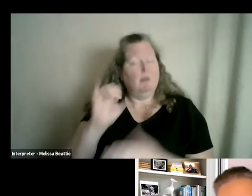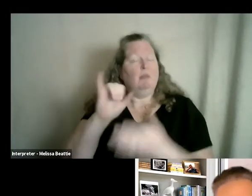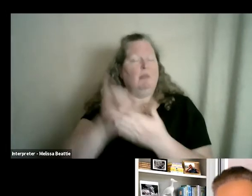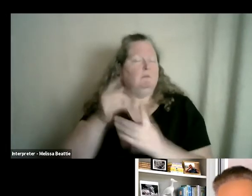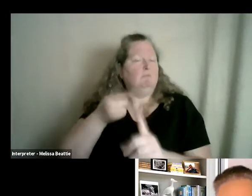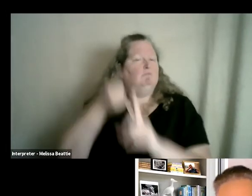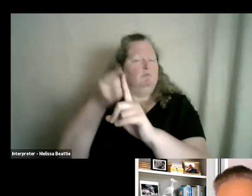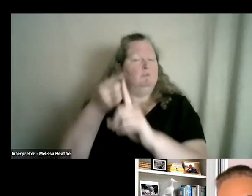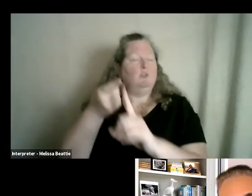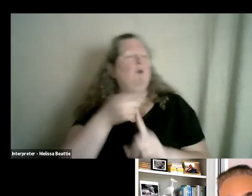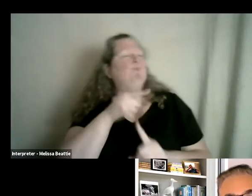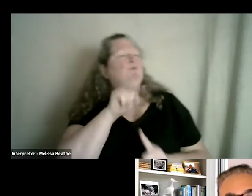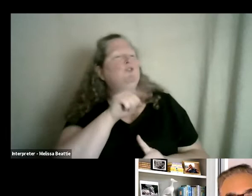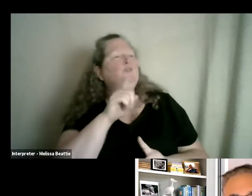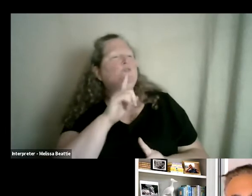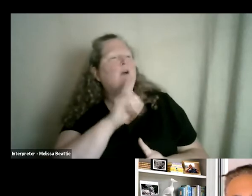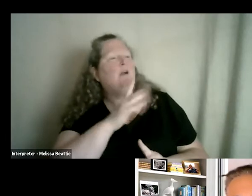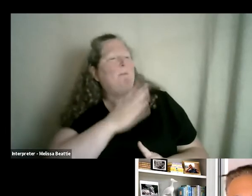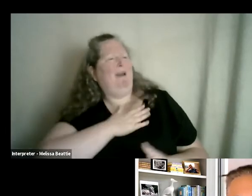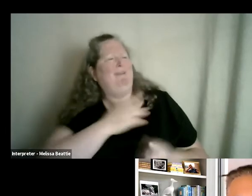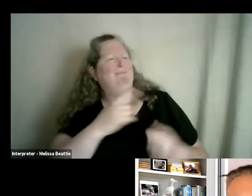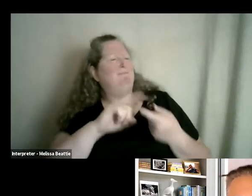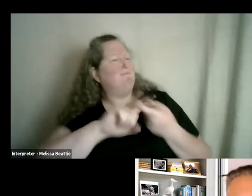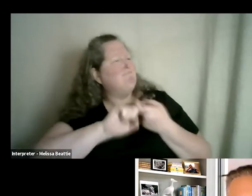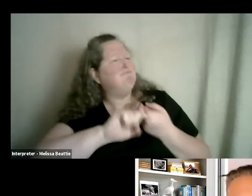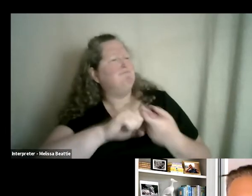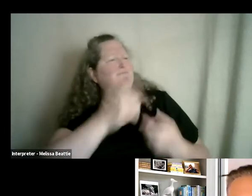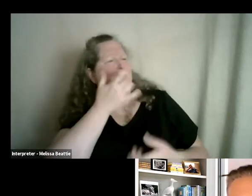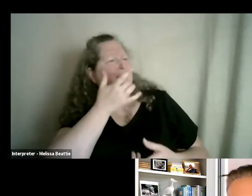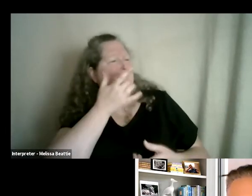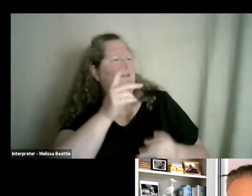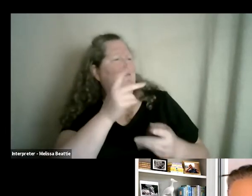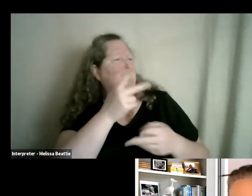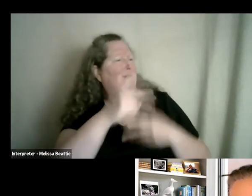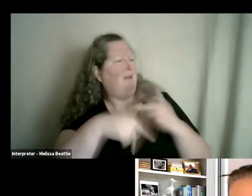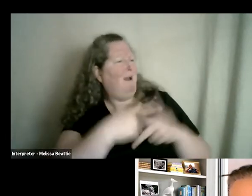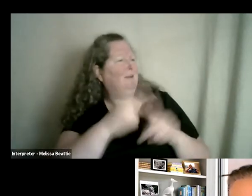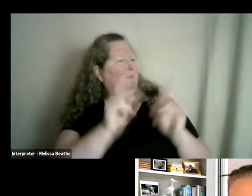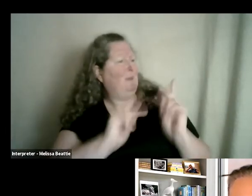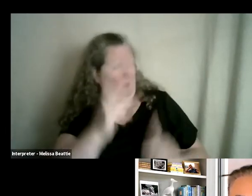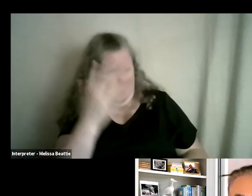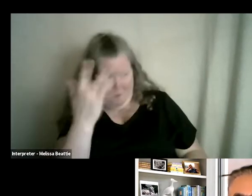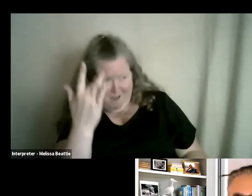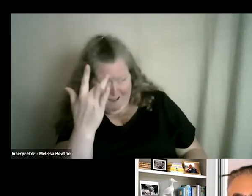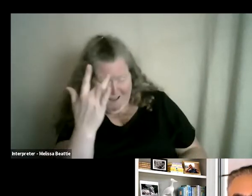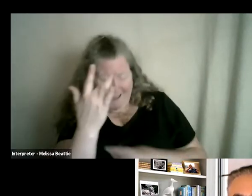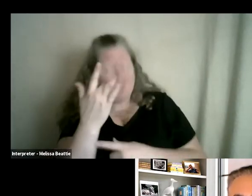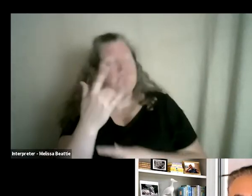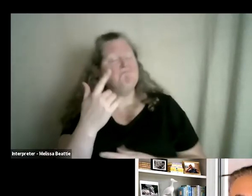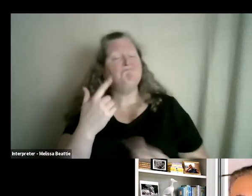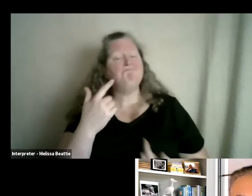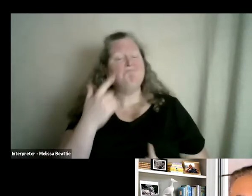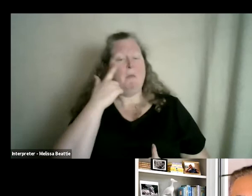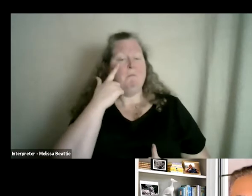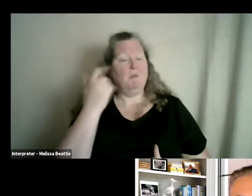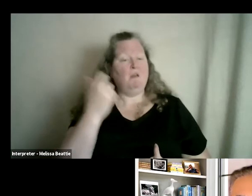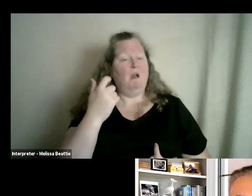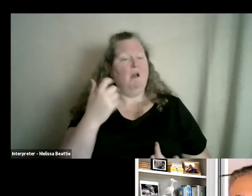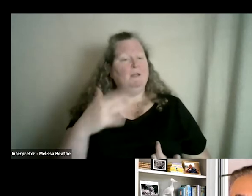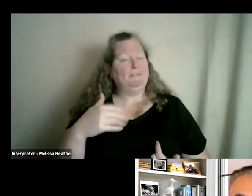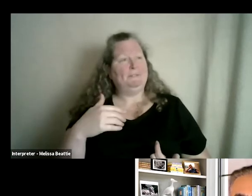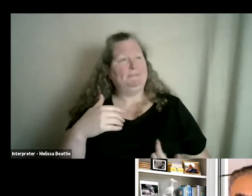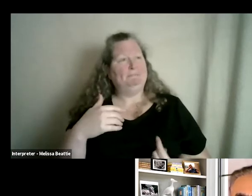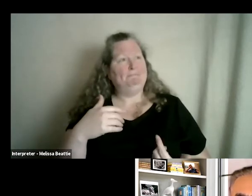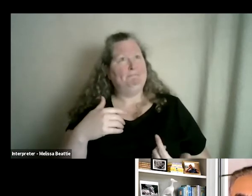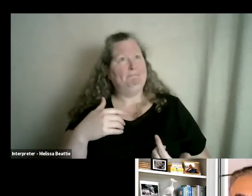kind of people, first of all. And the reason why I say that is because it is in